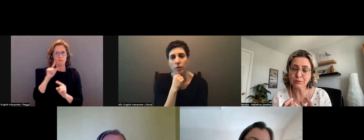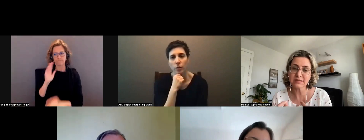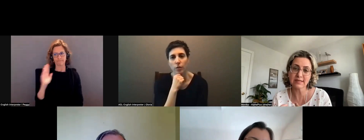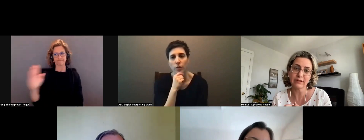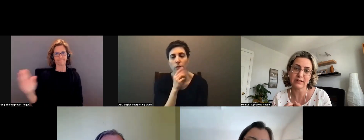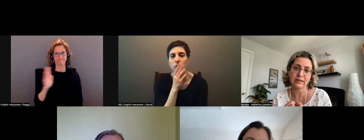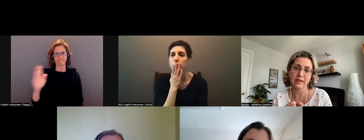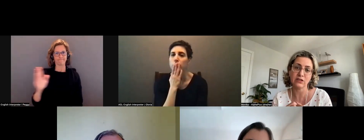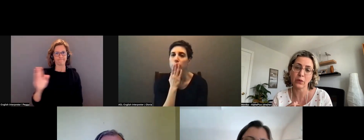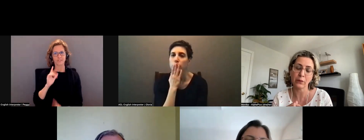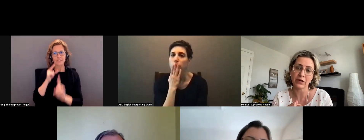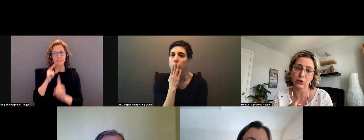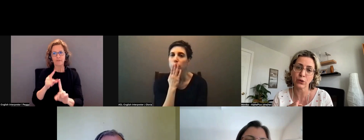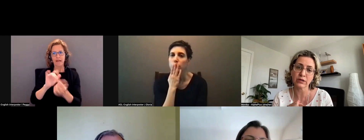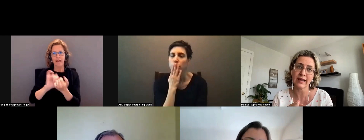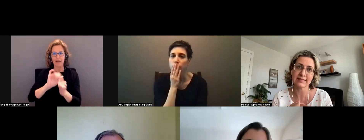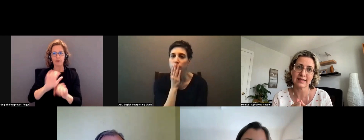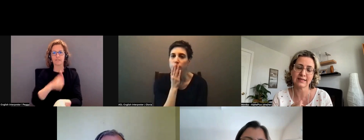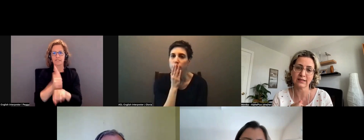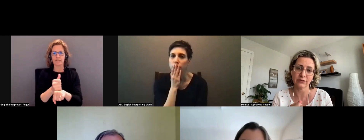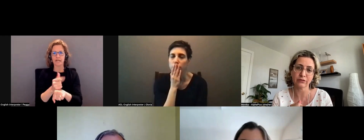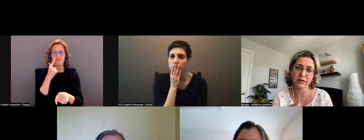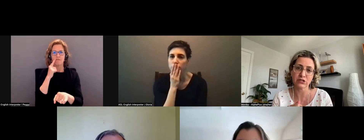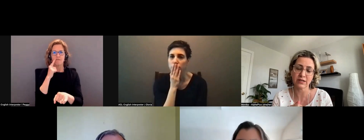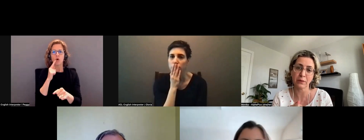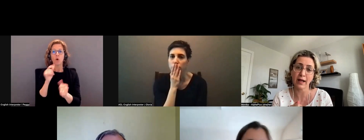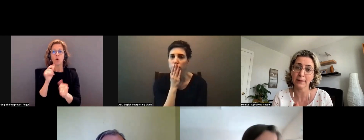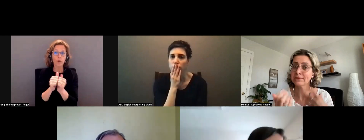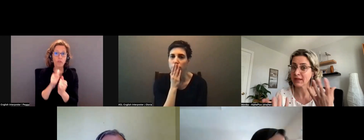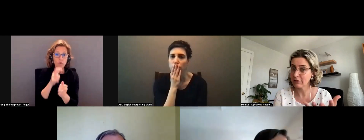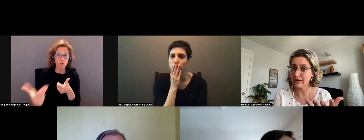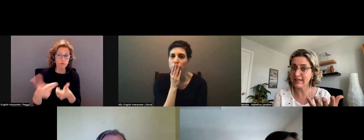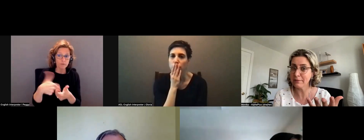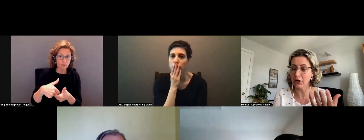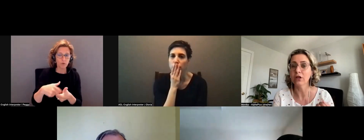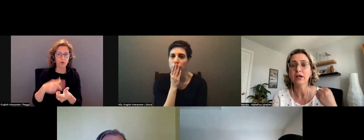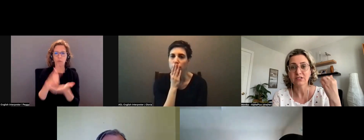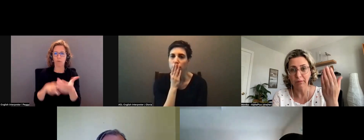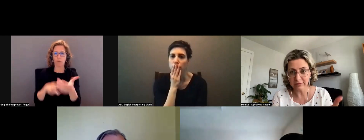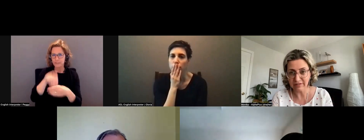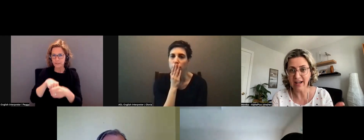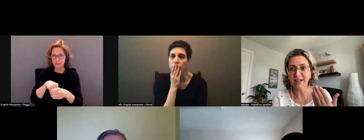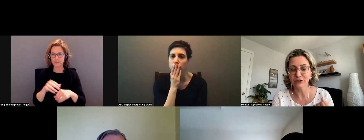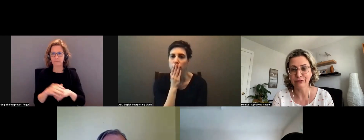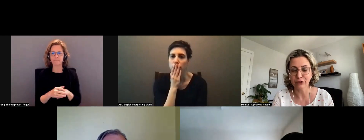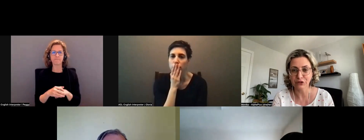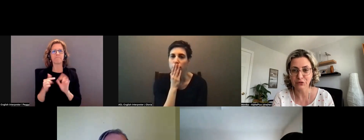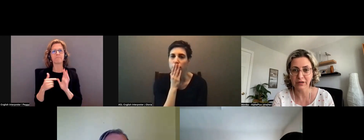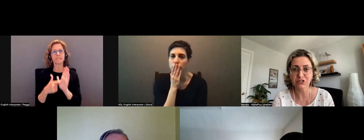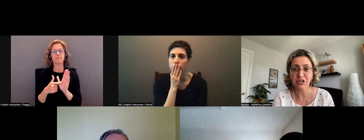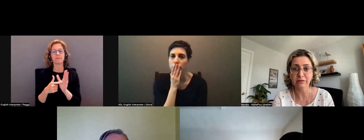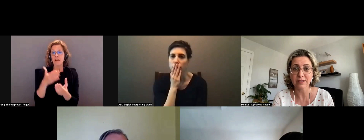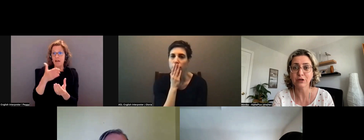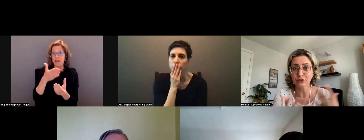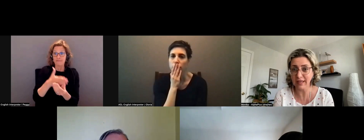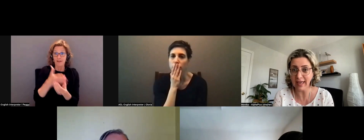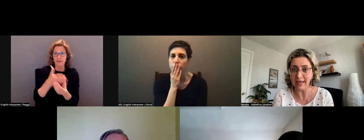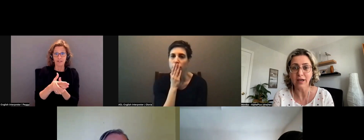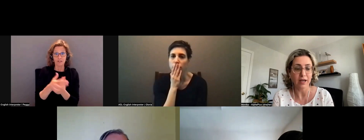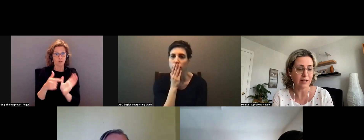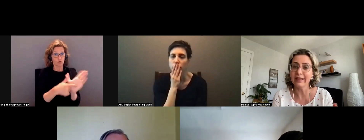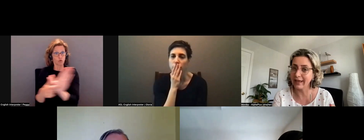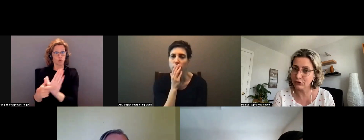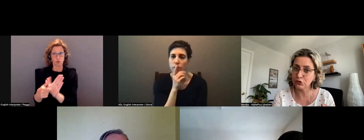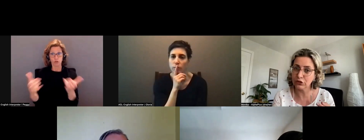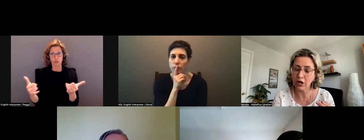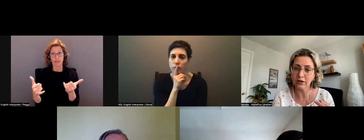very specific in the way we are organizing that information as well. For example, some of the files and folders we are sharing with you today